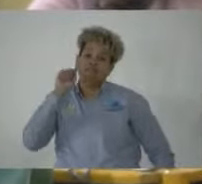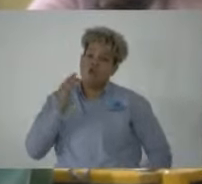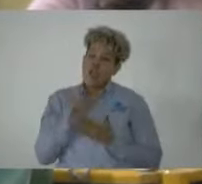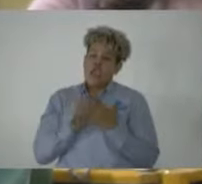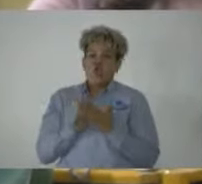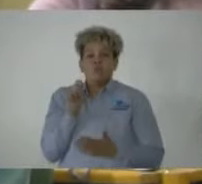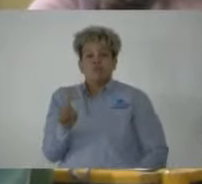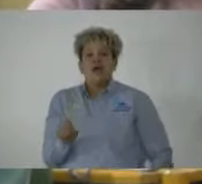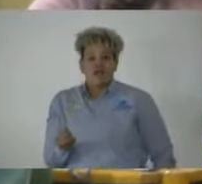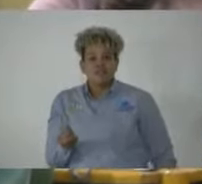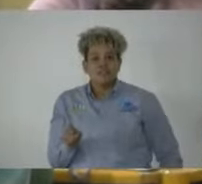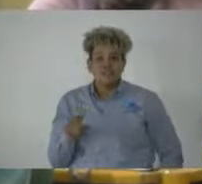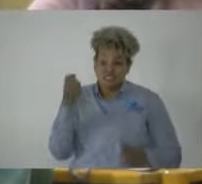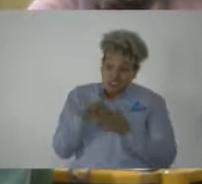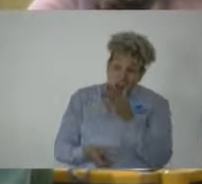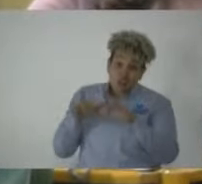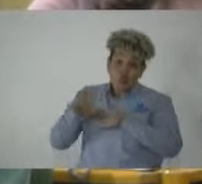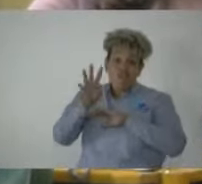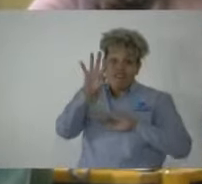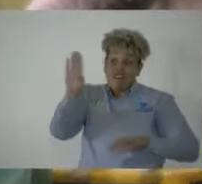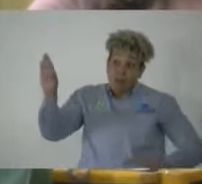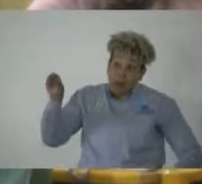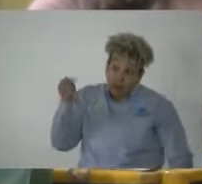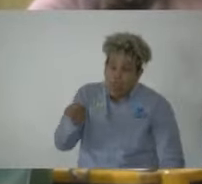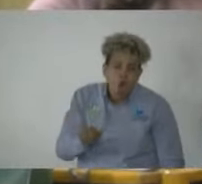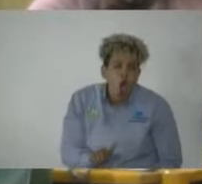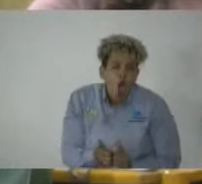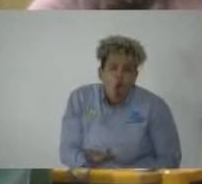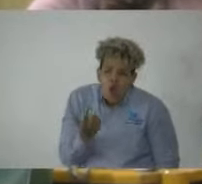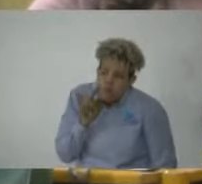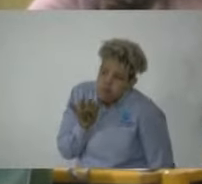that cost over $45 billion.